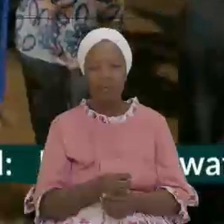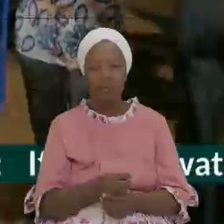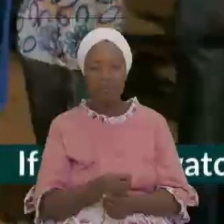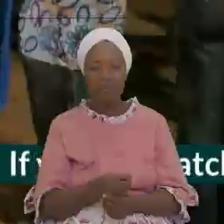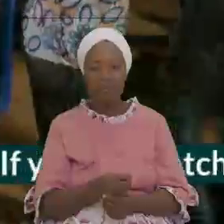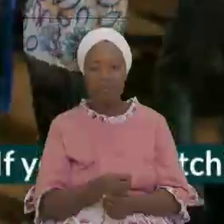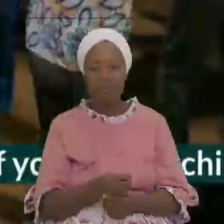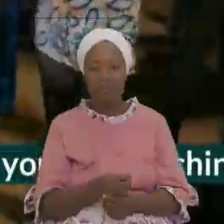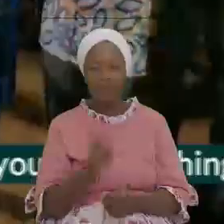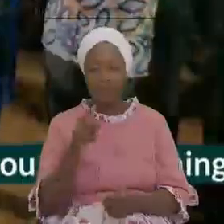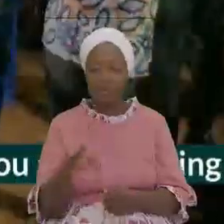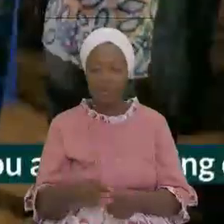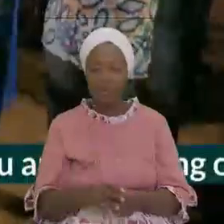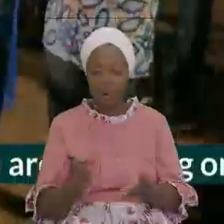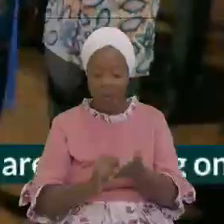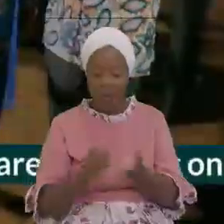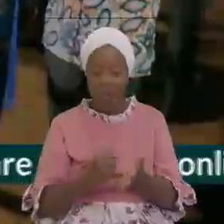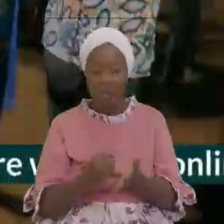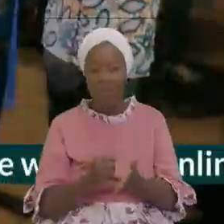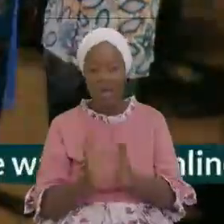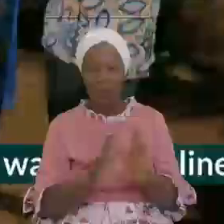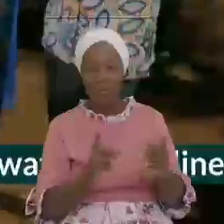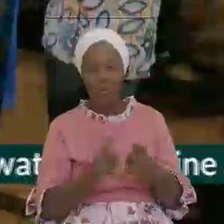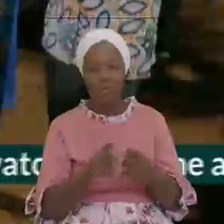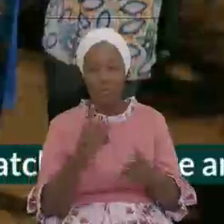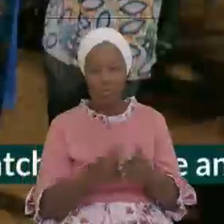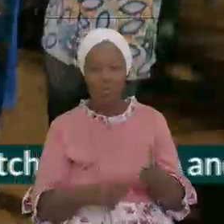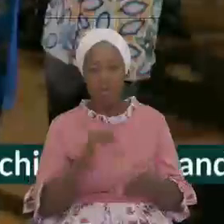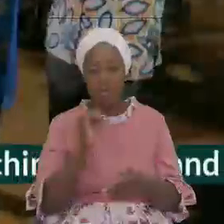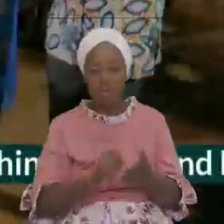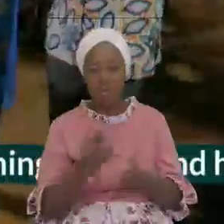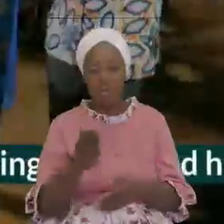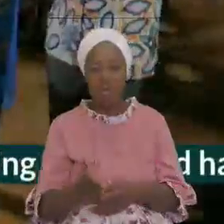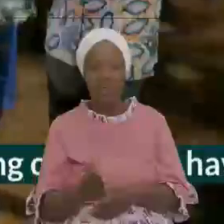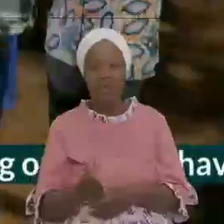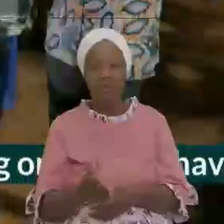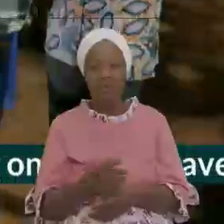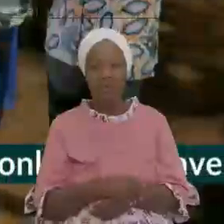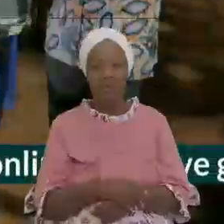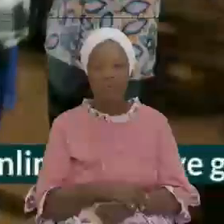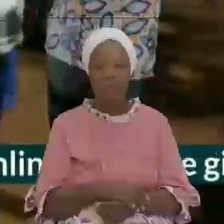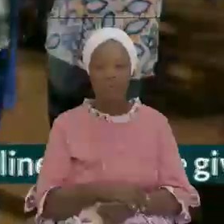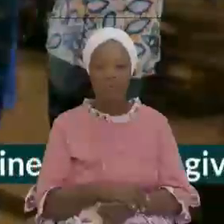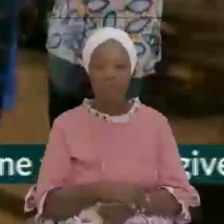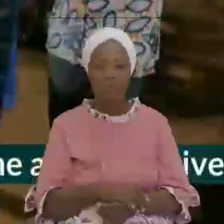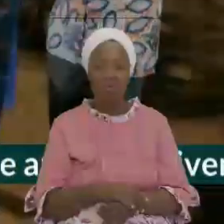You fill it according to what is written there. You just fill it. There are places you will just tick it.